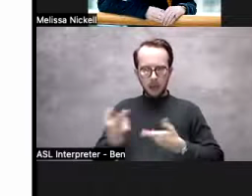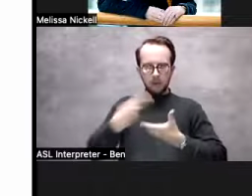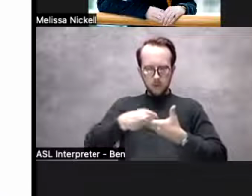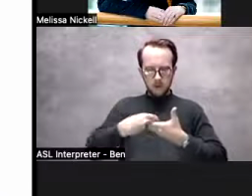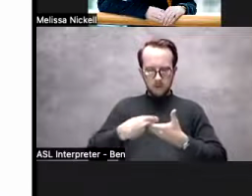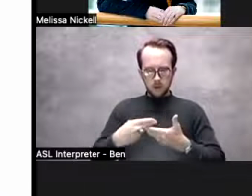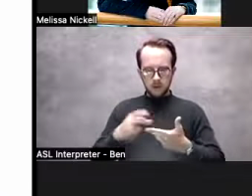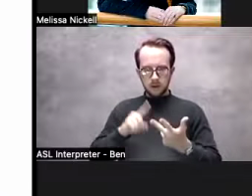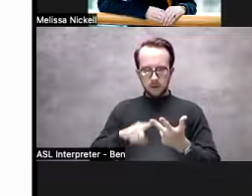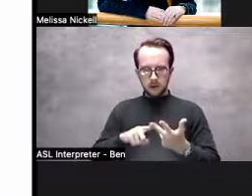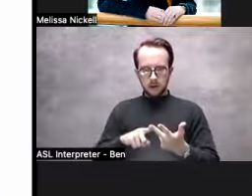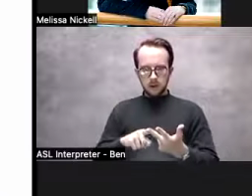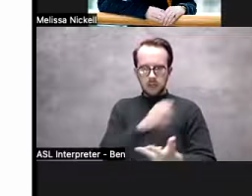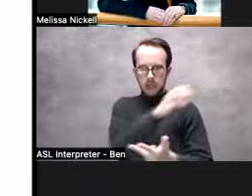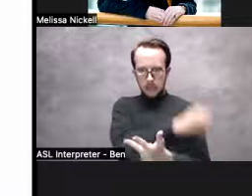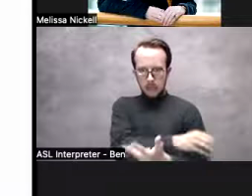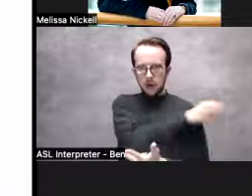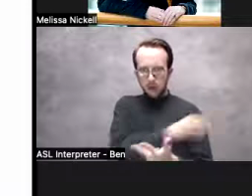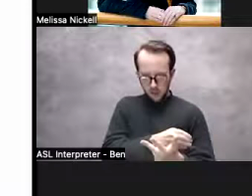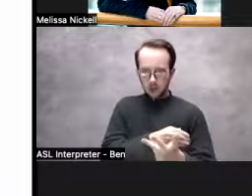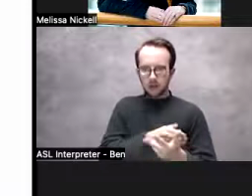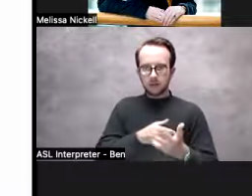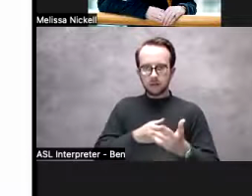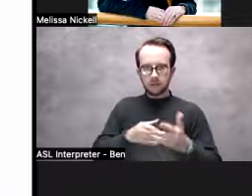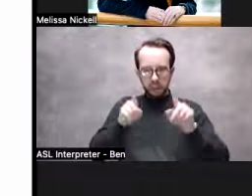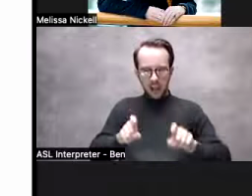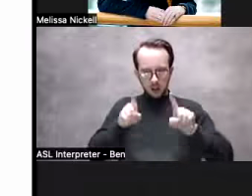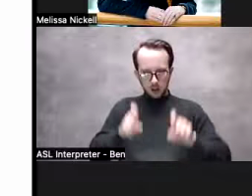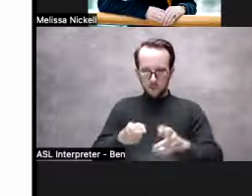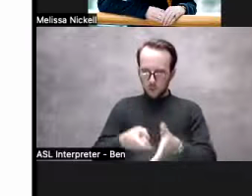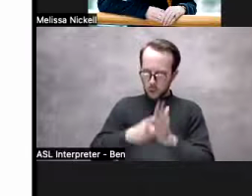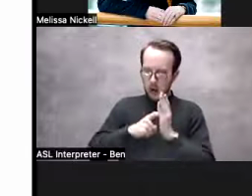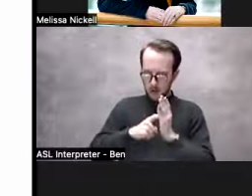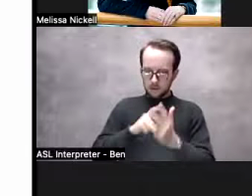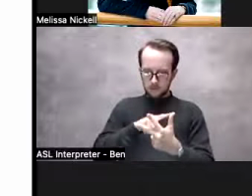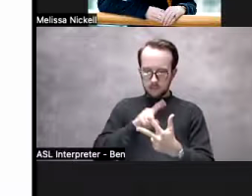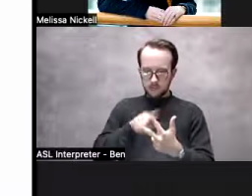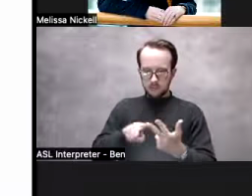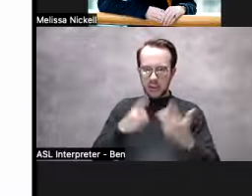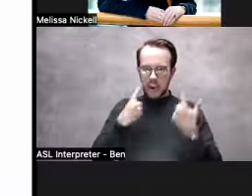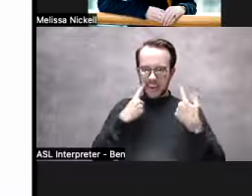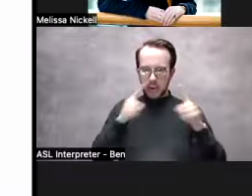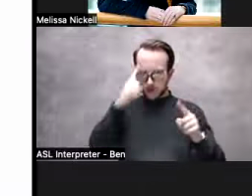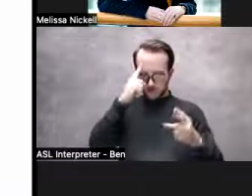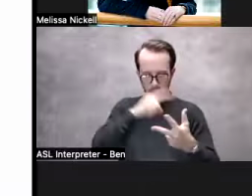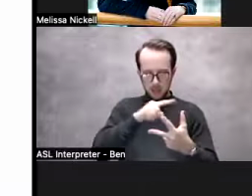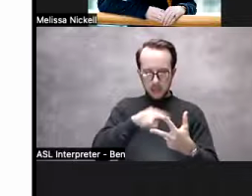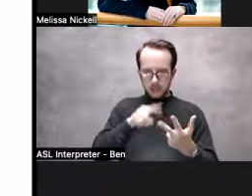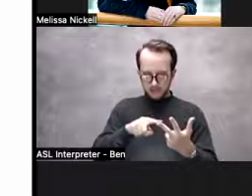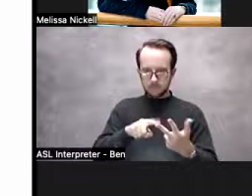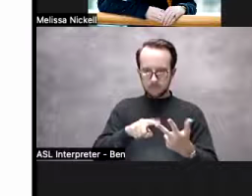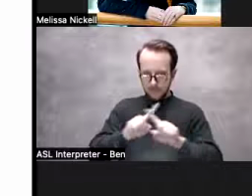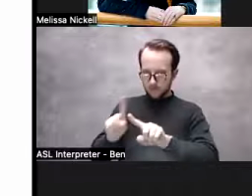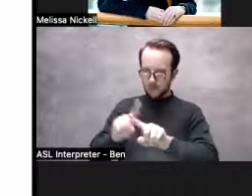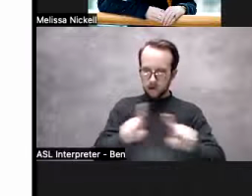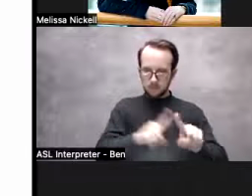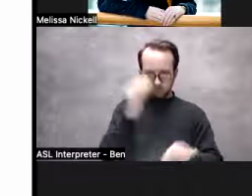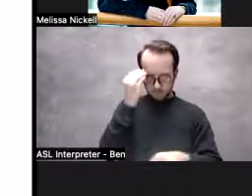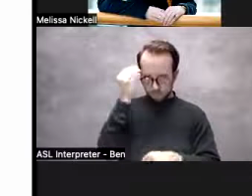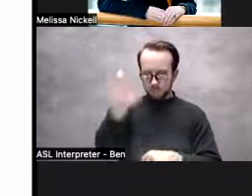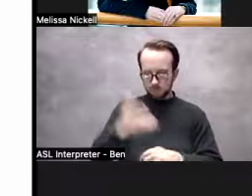the third one is a clinical trial is required. And the announcements for these three types of R01 grants are different.